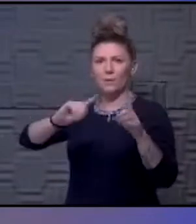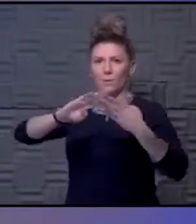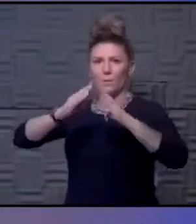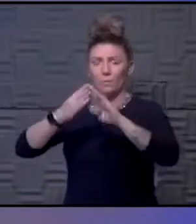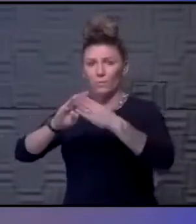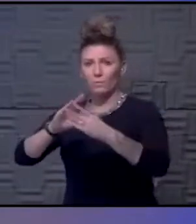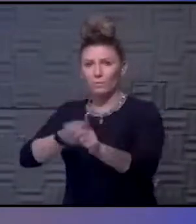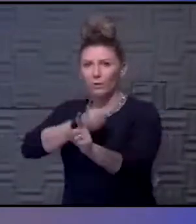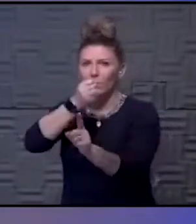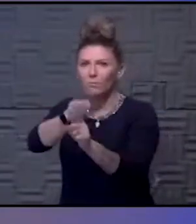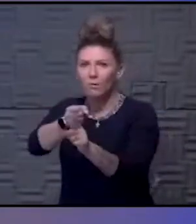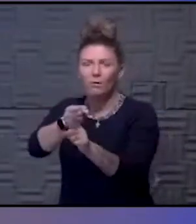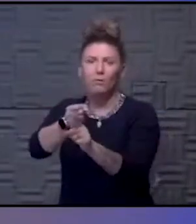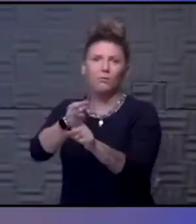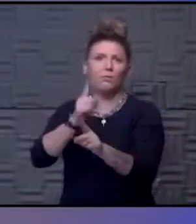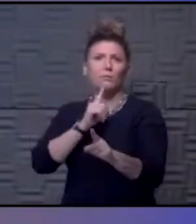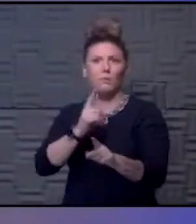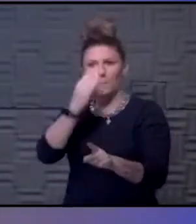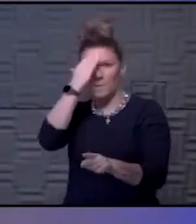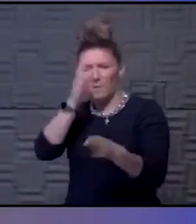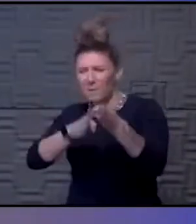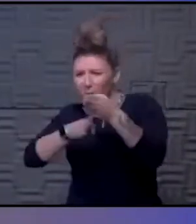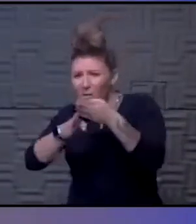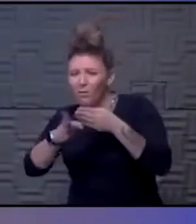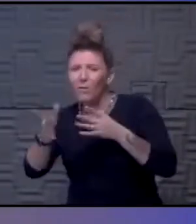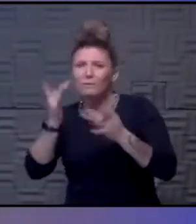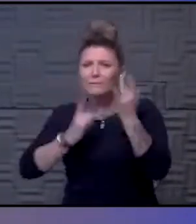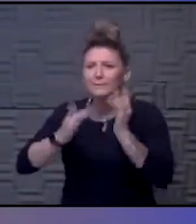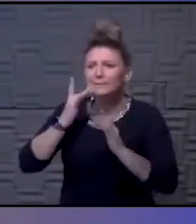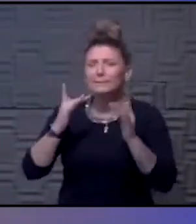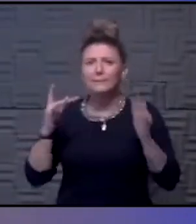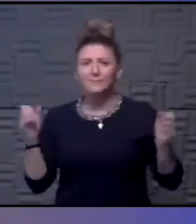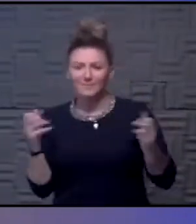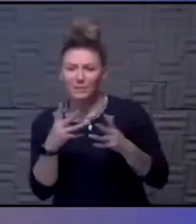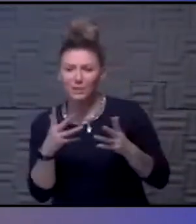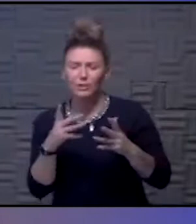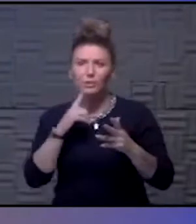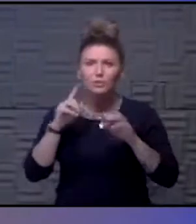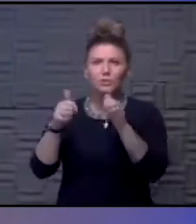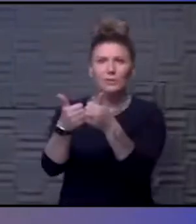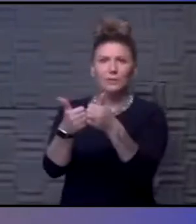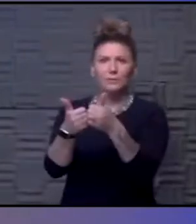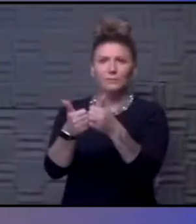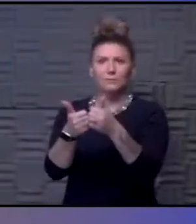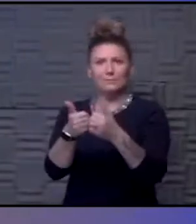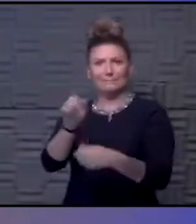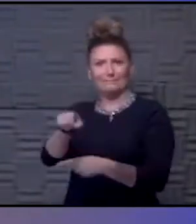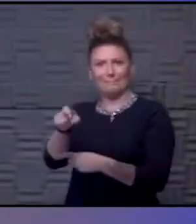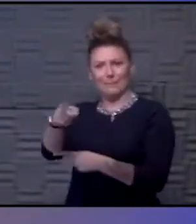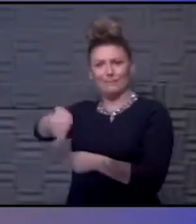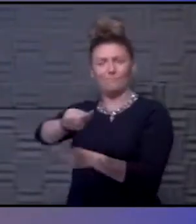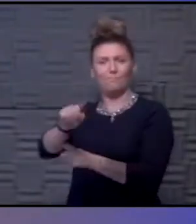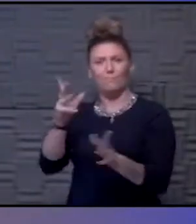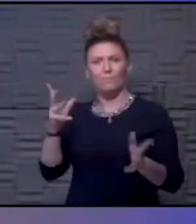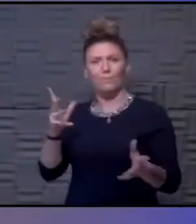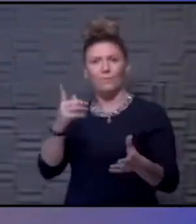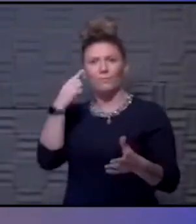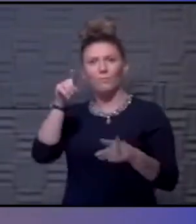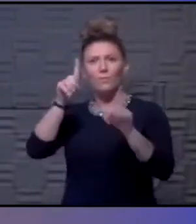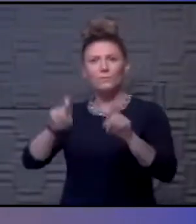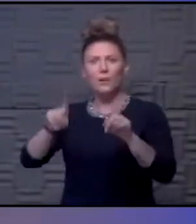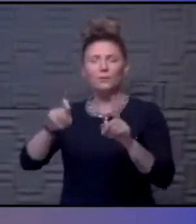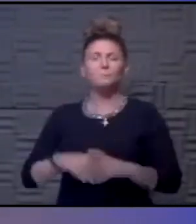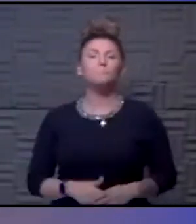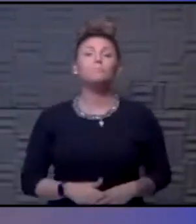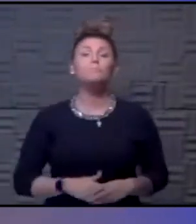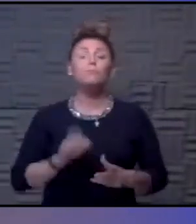the grassroots level, thinking about what are the fears, challenges, and needs that people have in getting testing. So